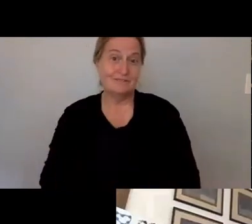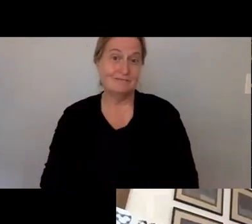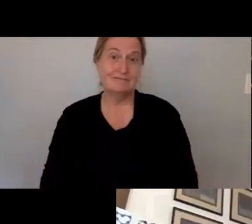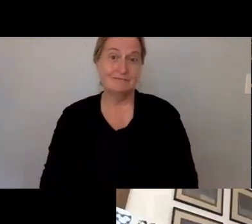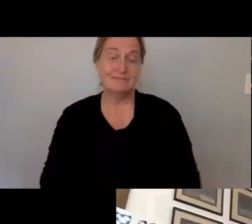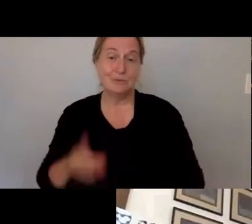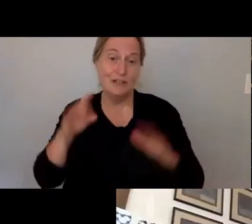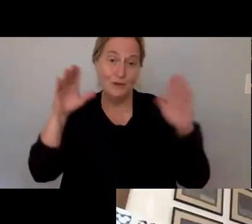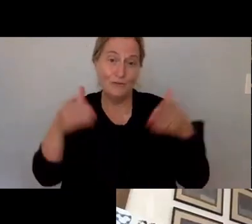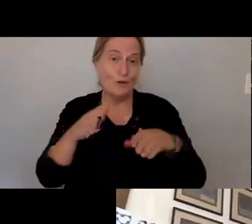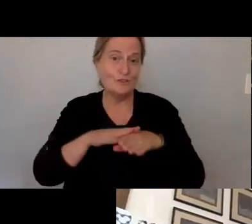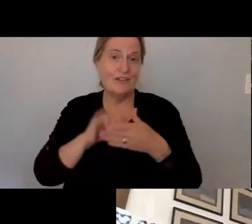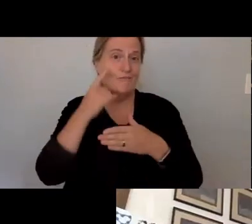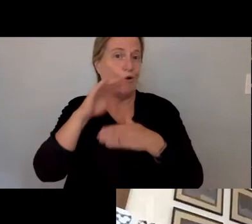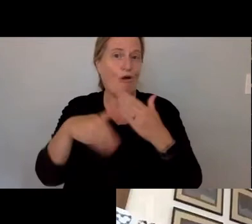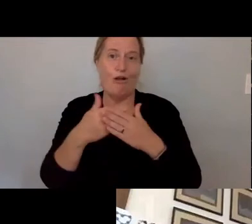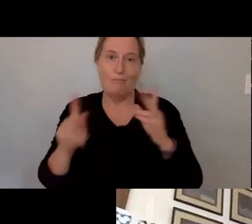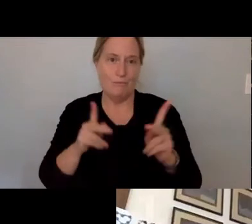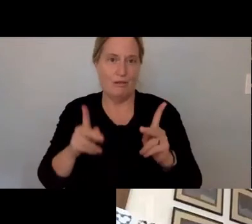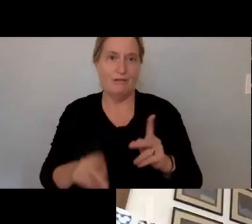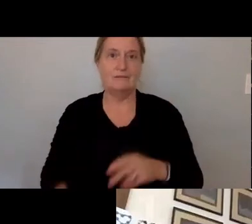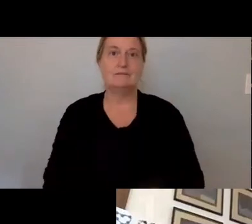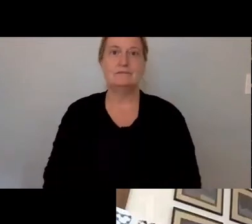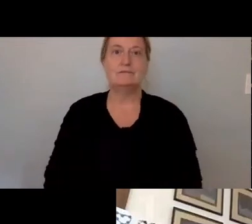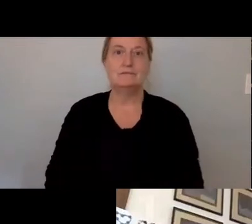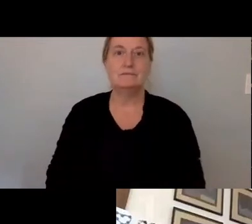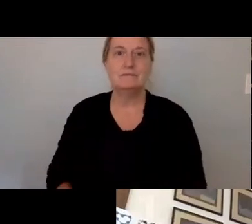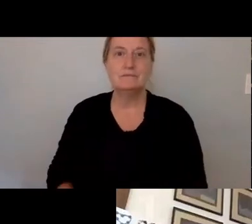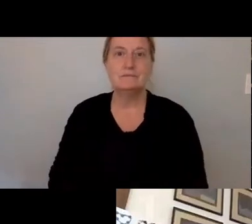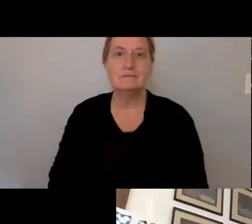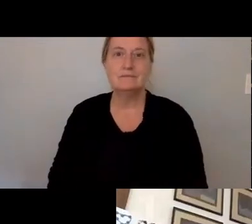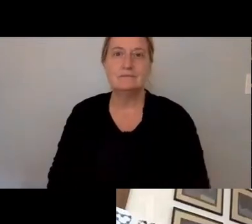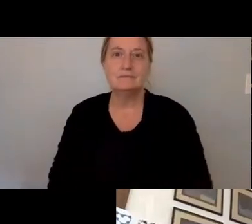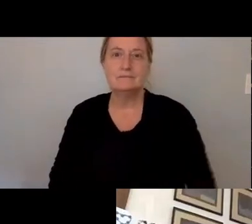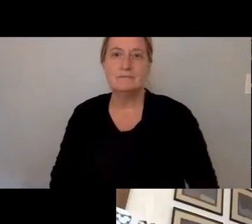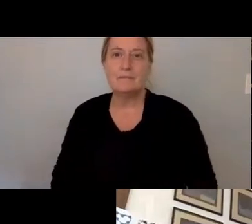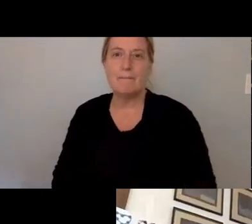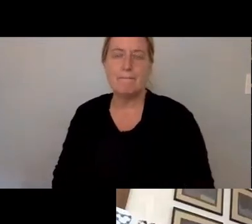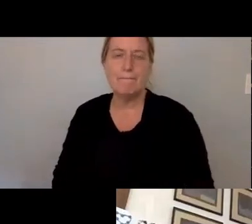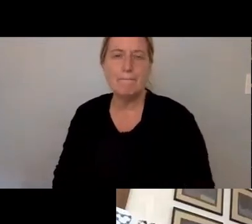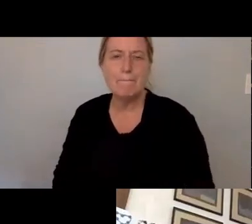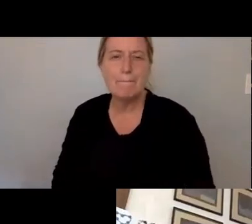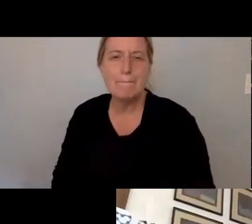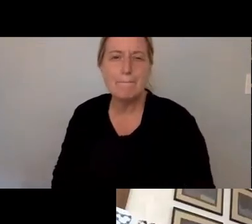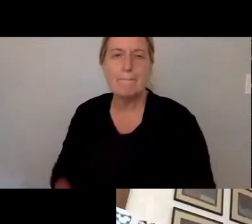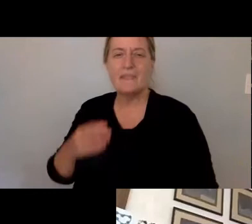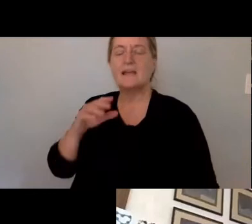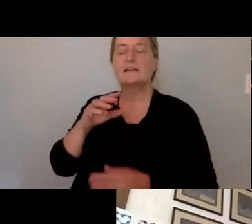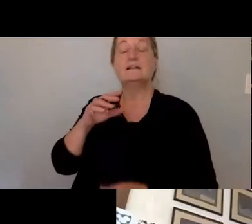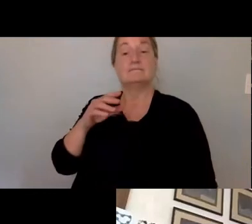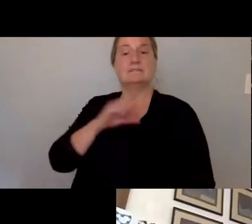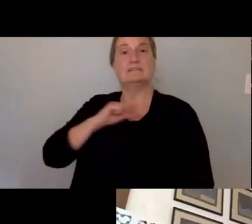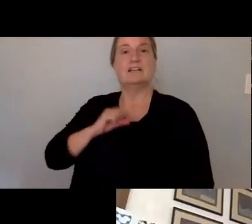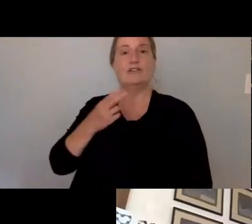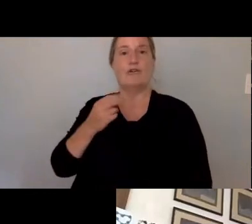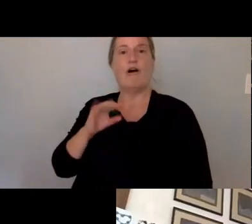Next. David, you raise an absolute valid and true point. I mean, I have, and I'm gonna spend some time talking about